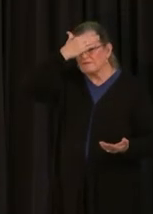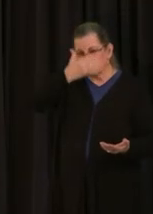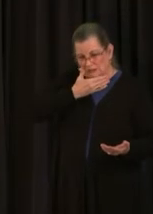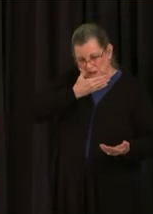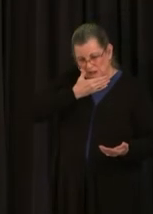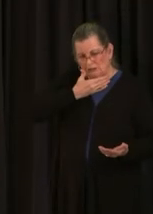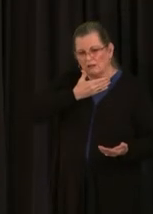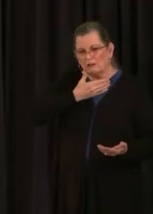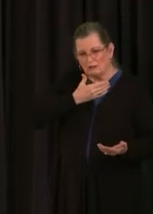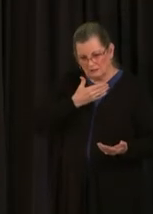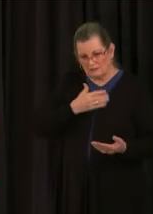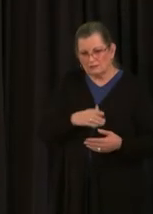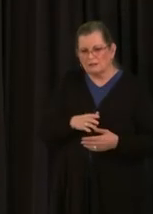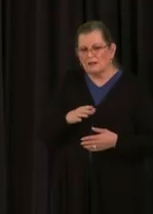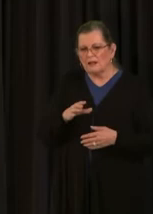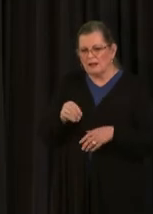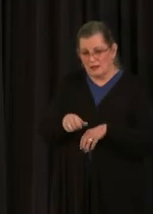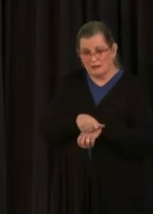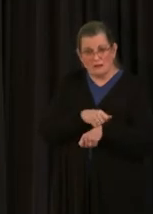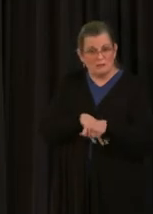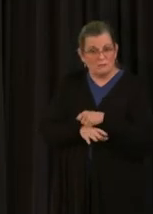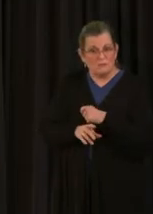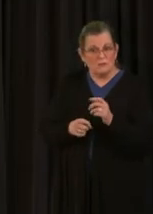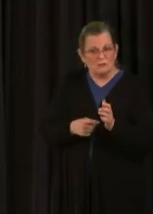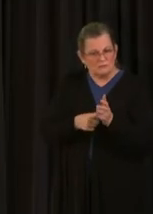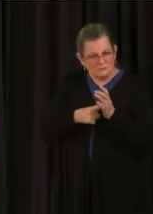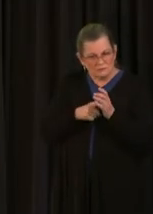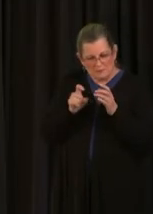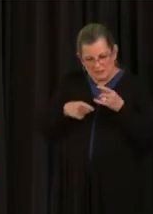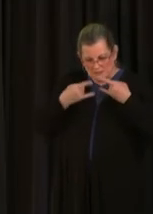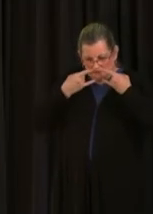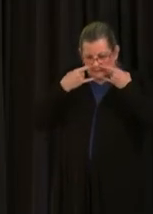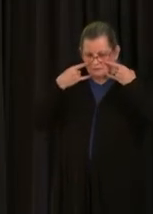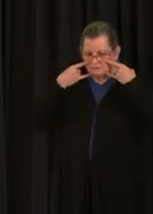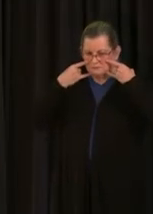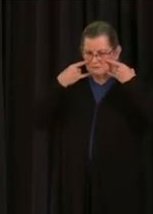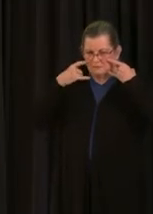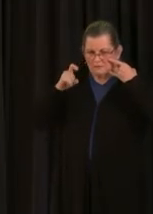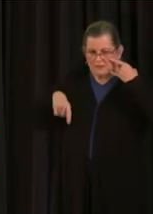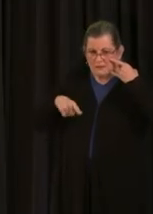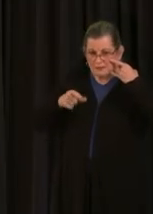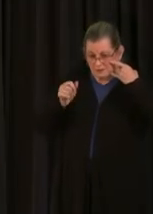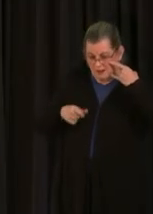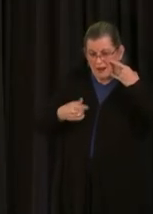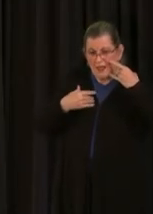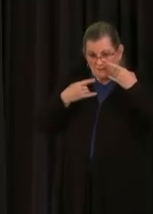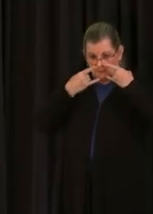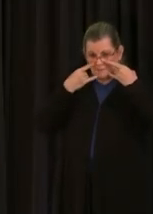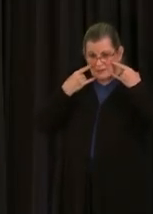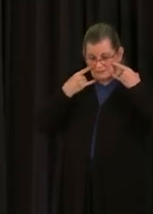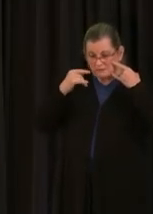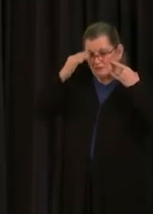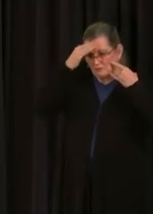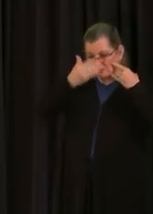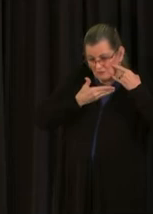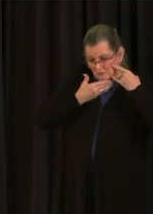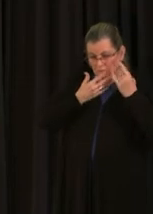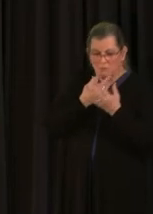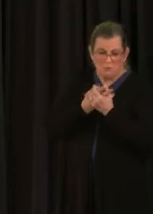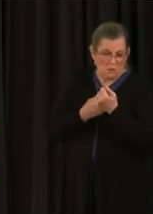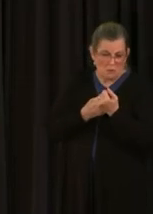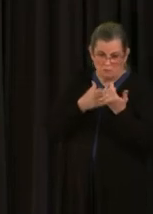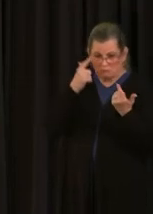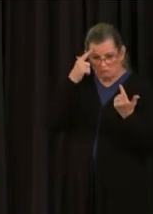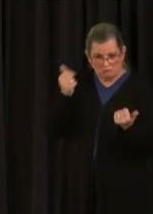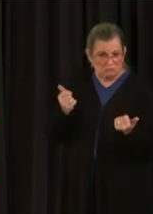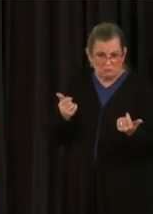future that's focused on our young riders. And there are snazzy posters that say, I wear a mask because I want to go back to school, or I wear a mask